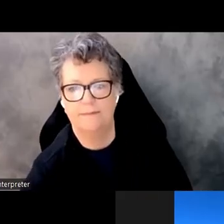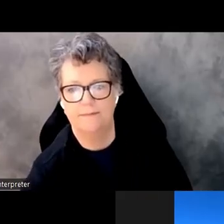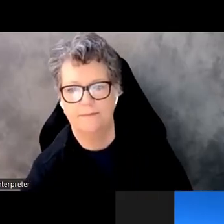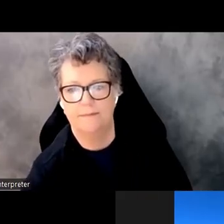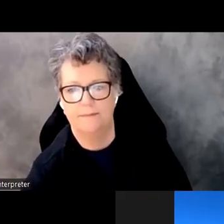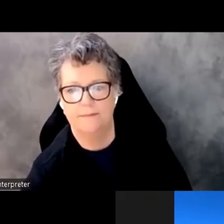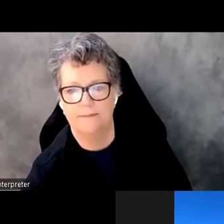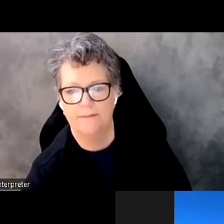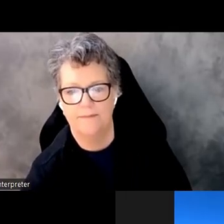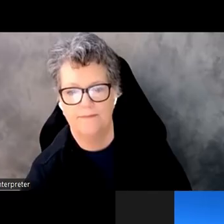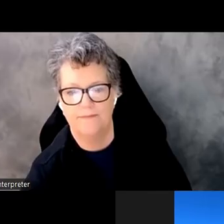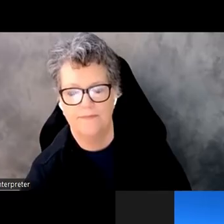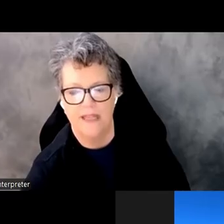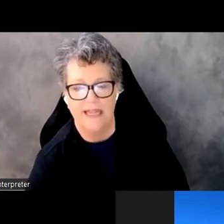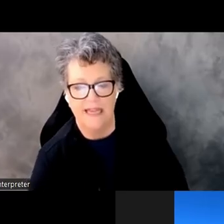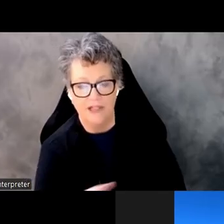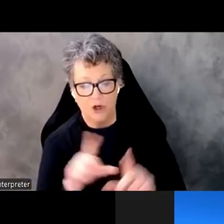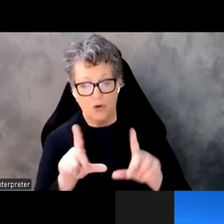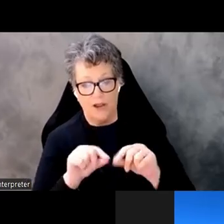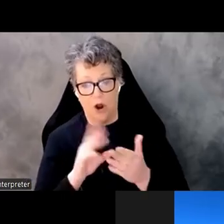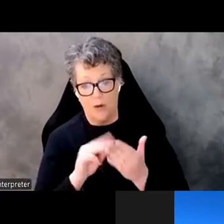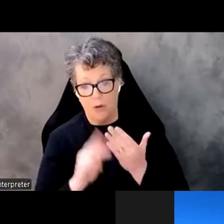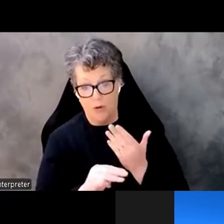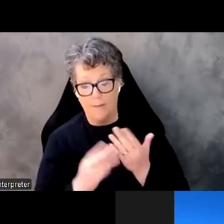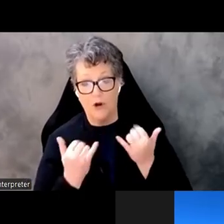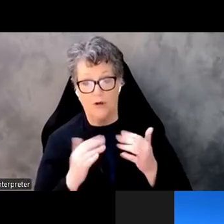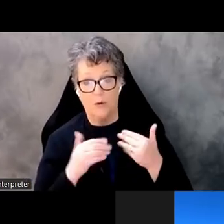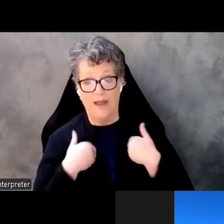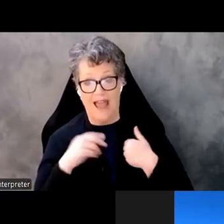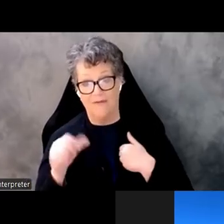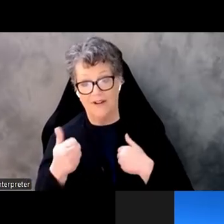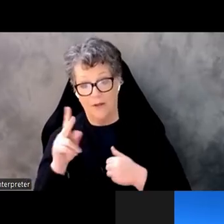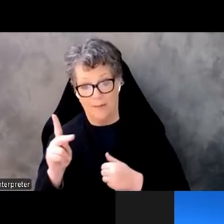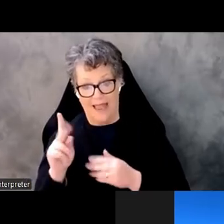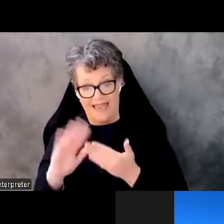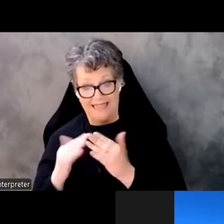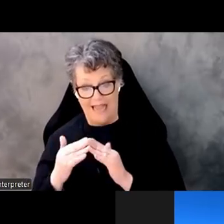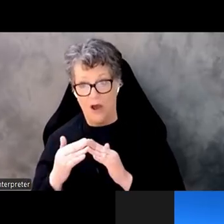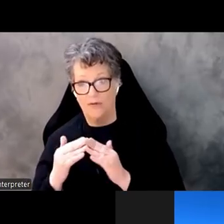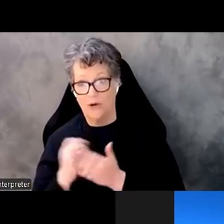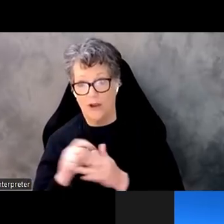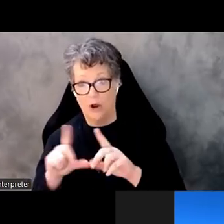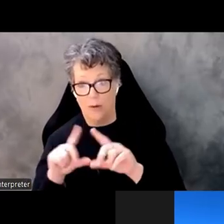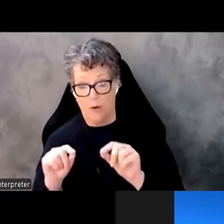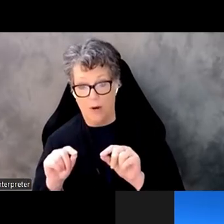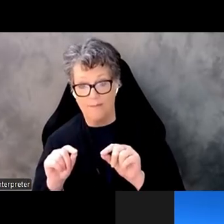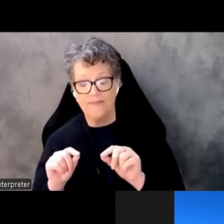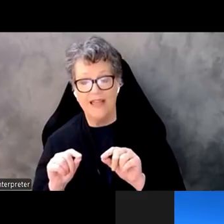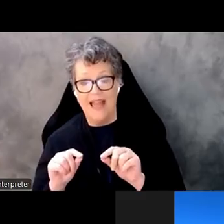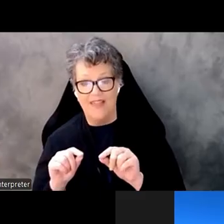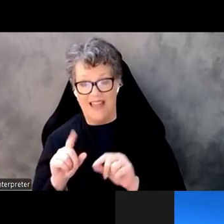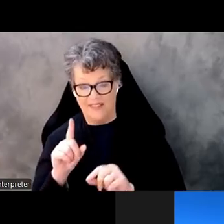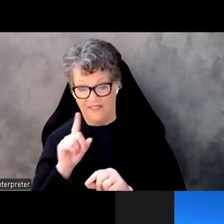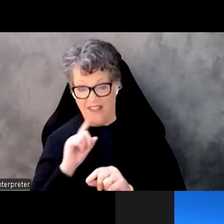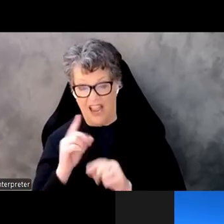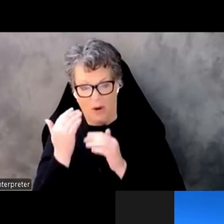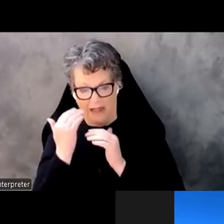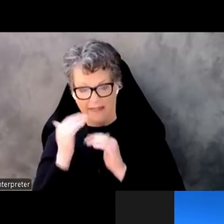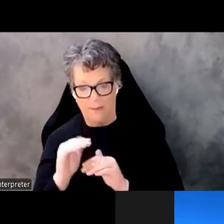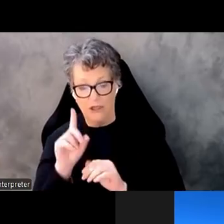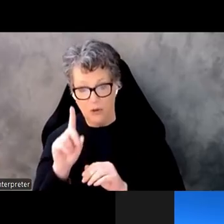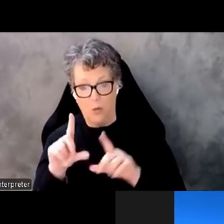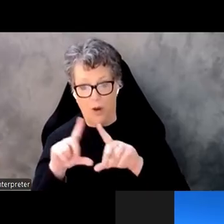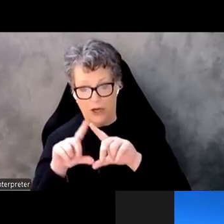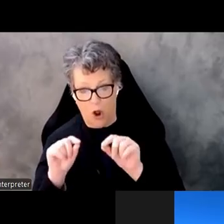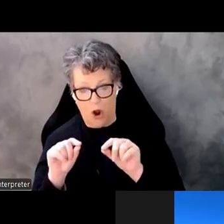card program. Currently, we have a credit card program with another bank in town. That credit card program is extremely limited to one card,